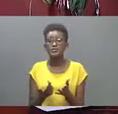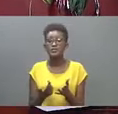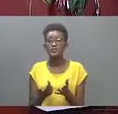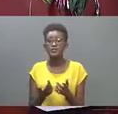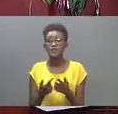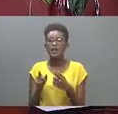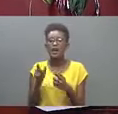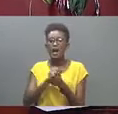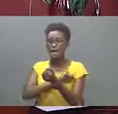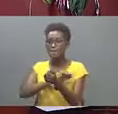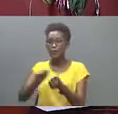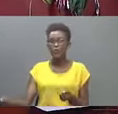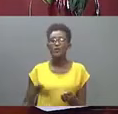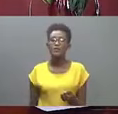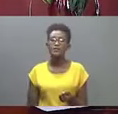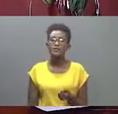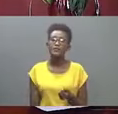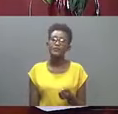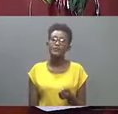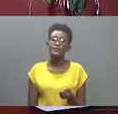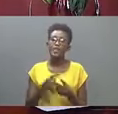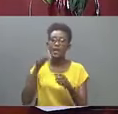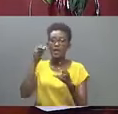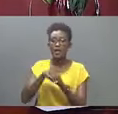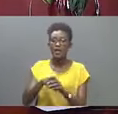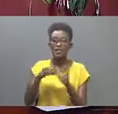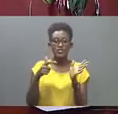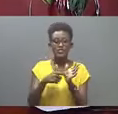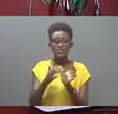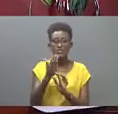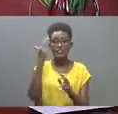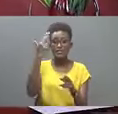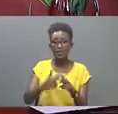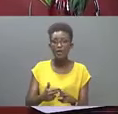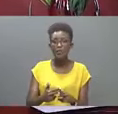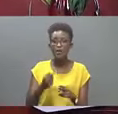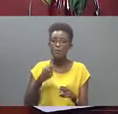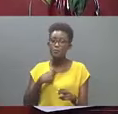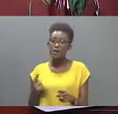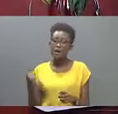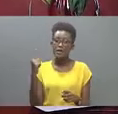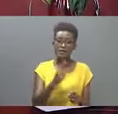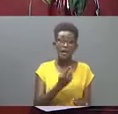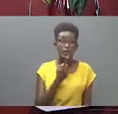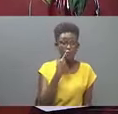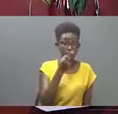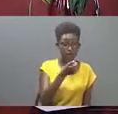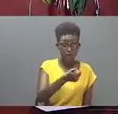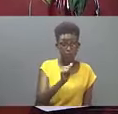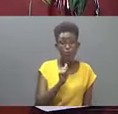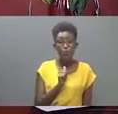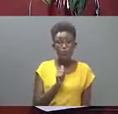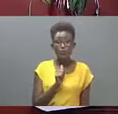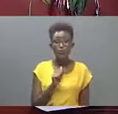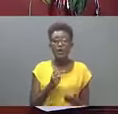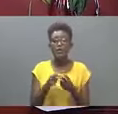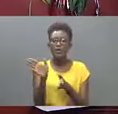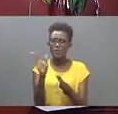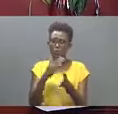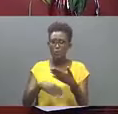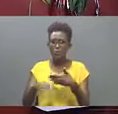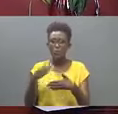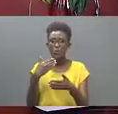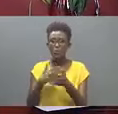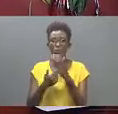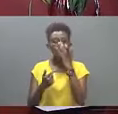are broken. In Jesus' name. I have come to say to you, those that